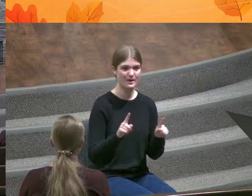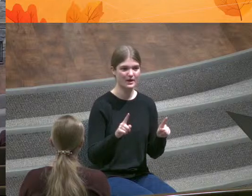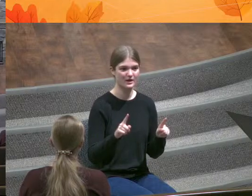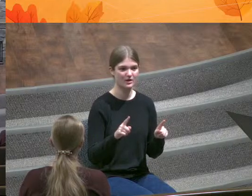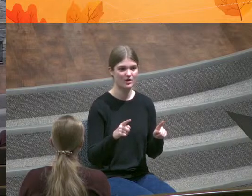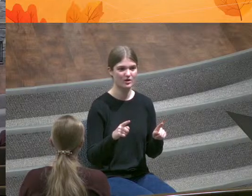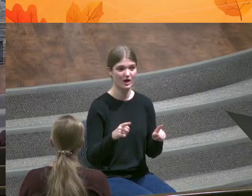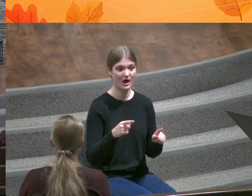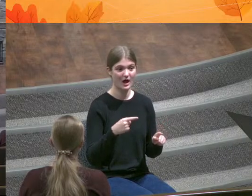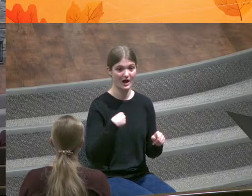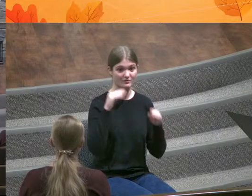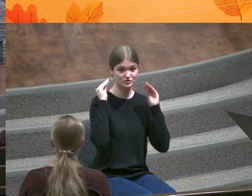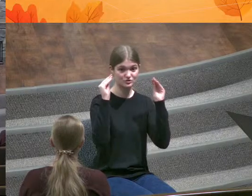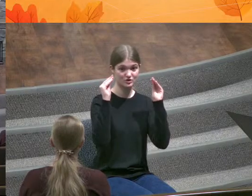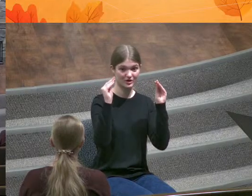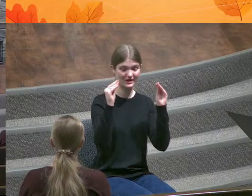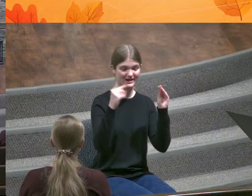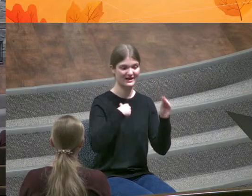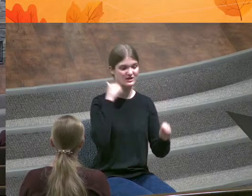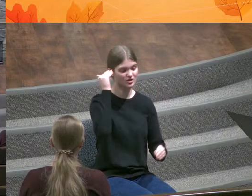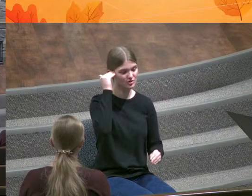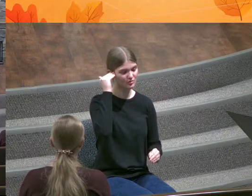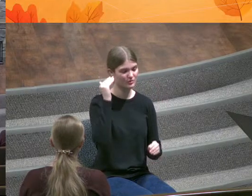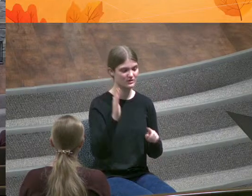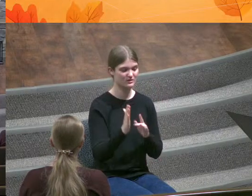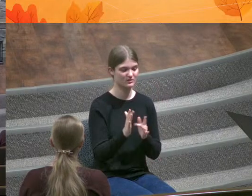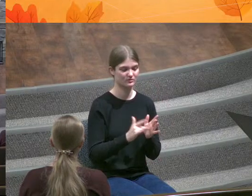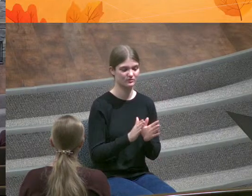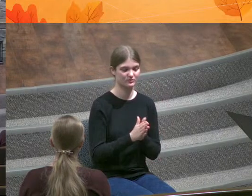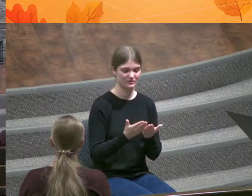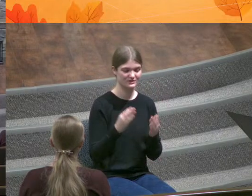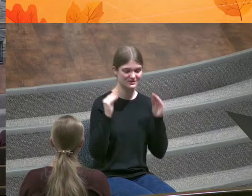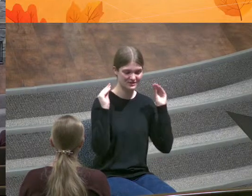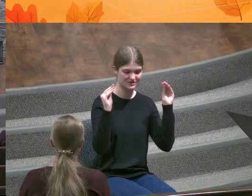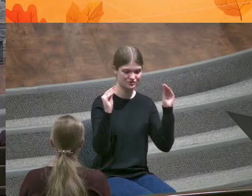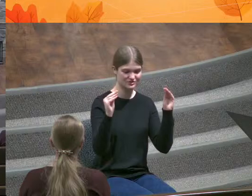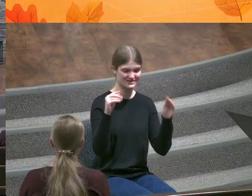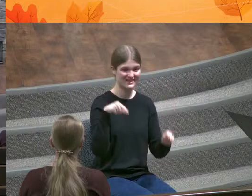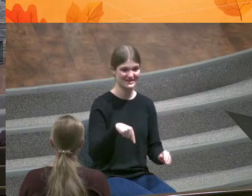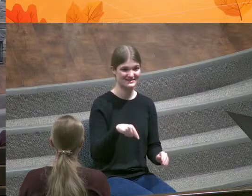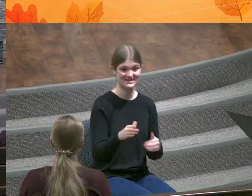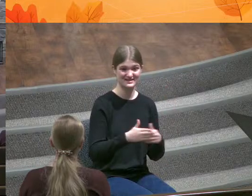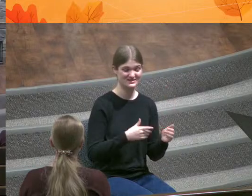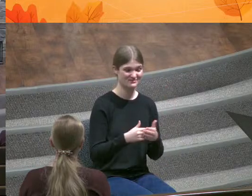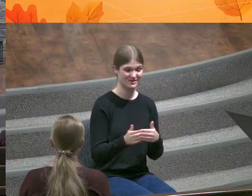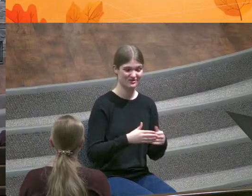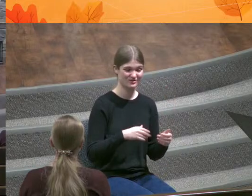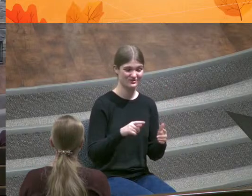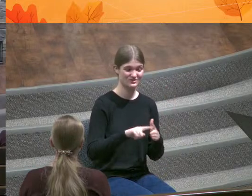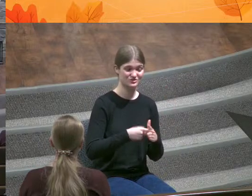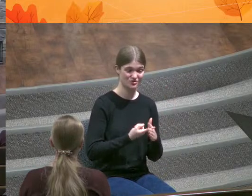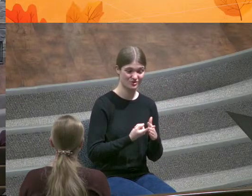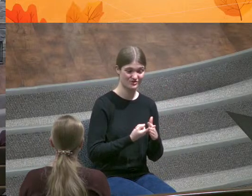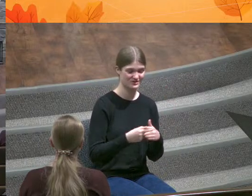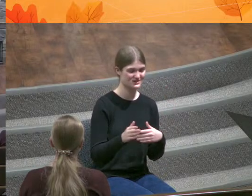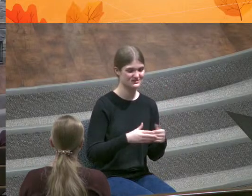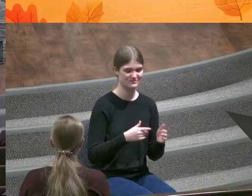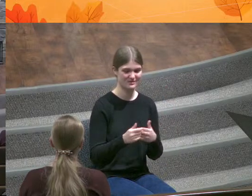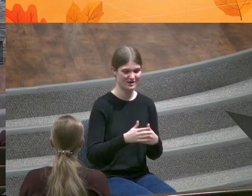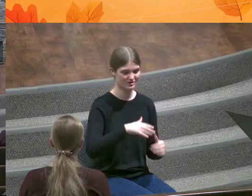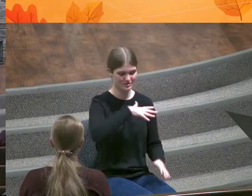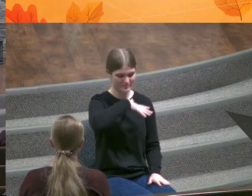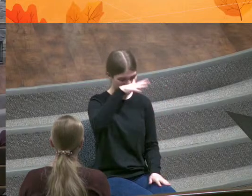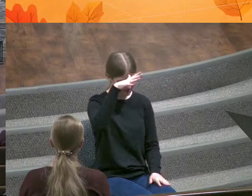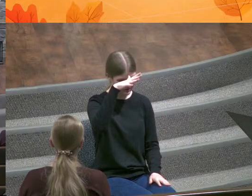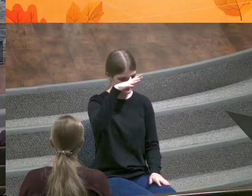tell you that what I was taught and what I know Scripture teaches is this. It doesn't matter what kind of start you had. It certainly doesn't matter who